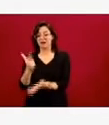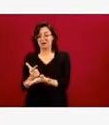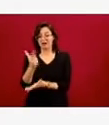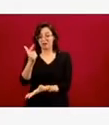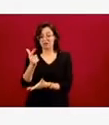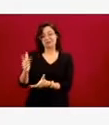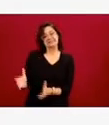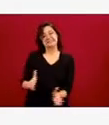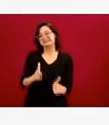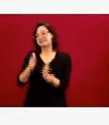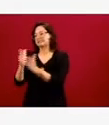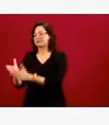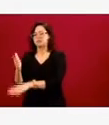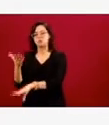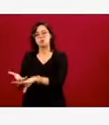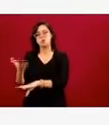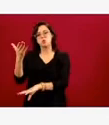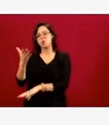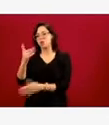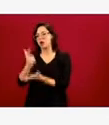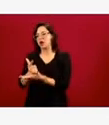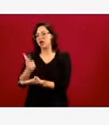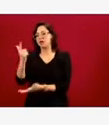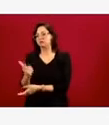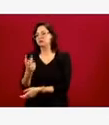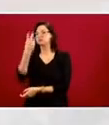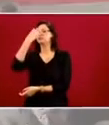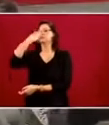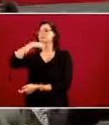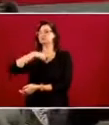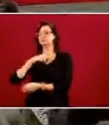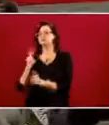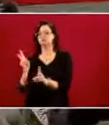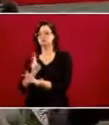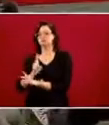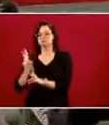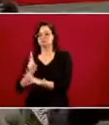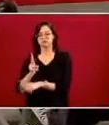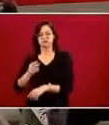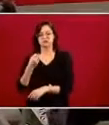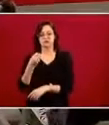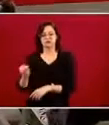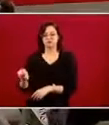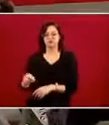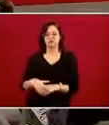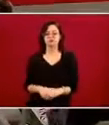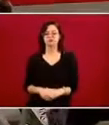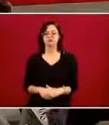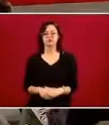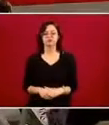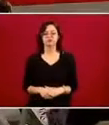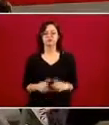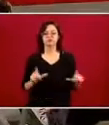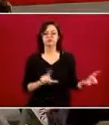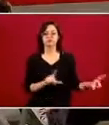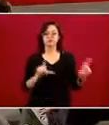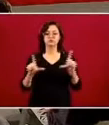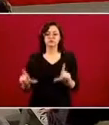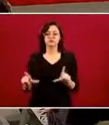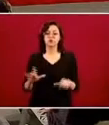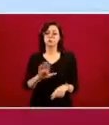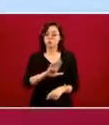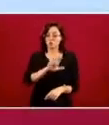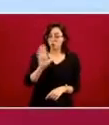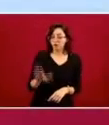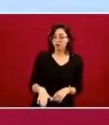are stable, 11% that are in severe condition, and 1.3% that have been intubated.